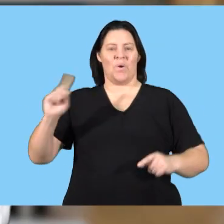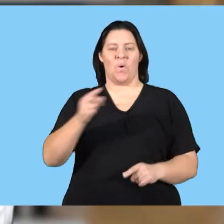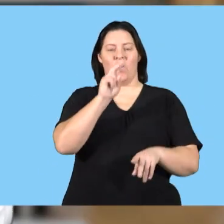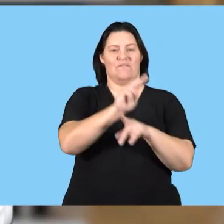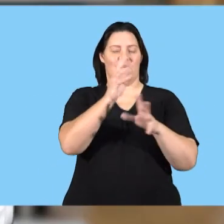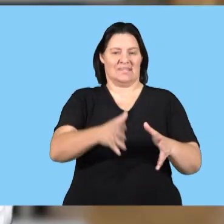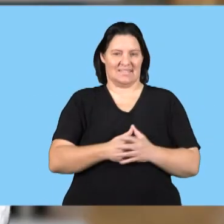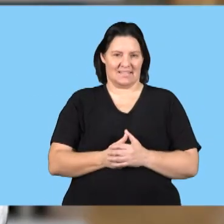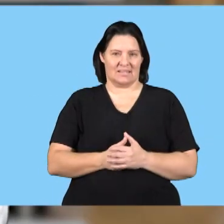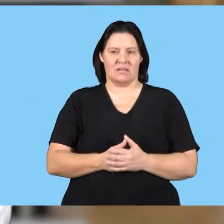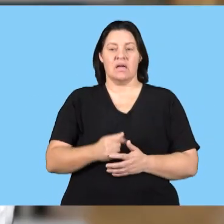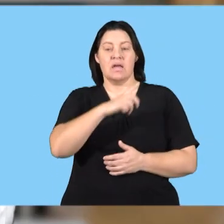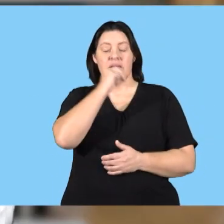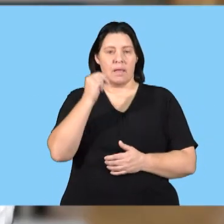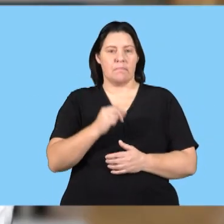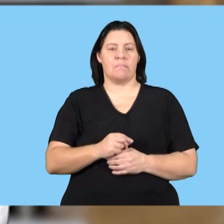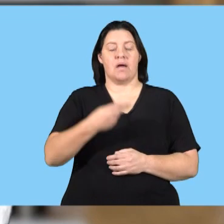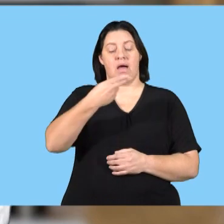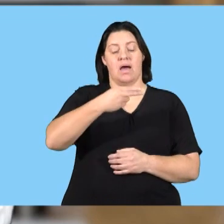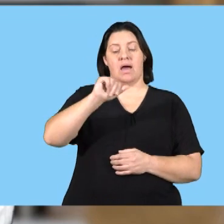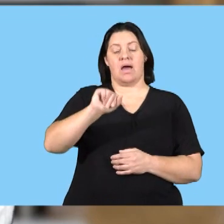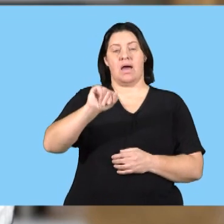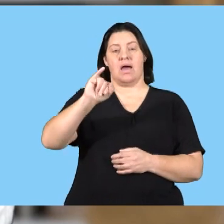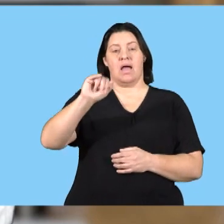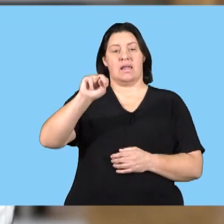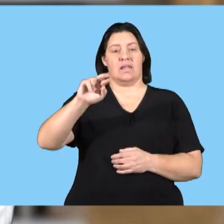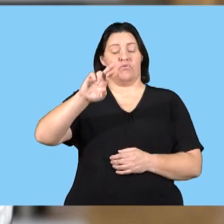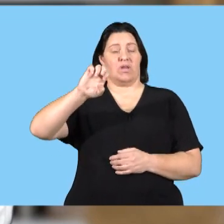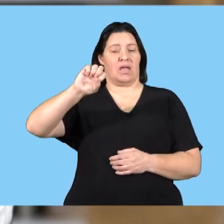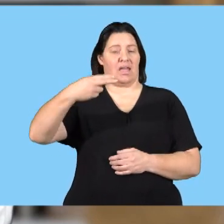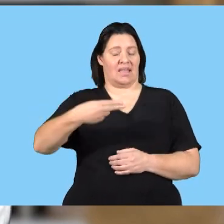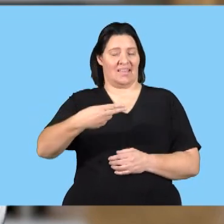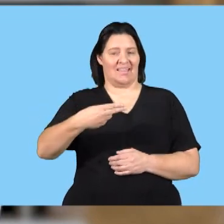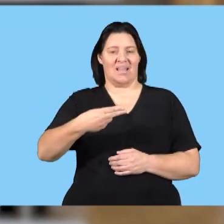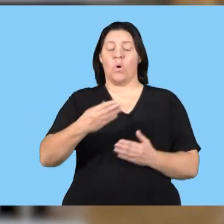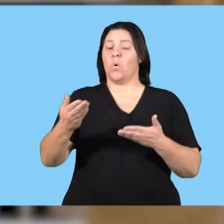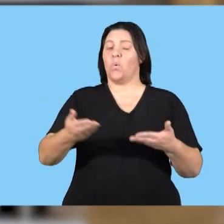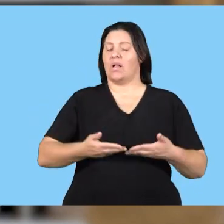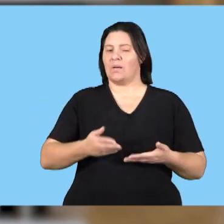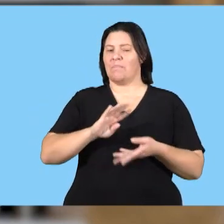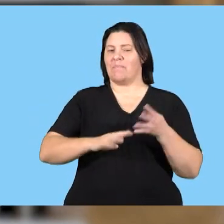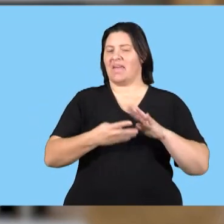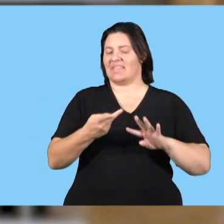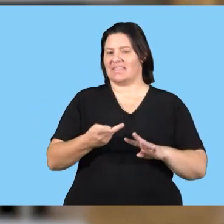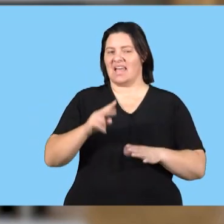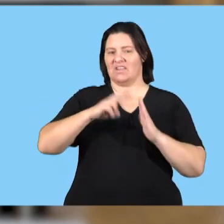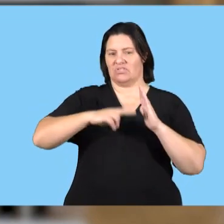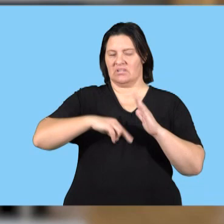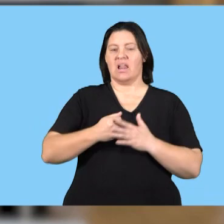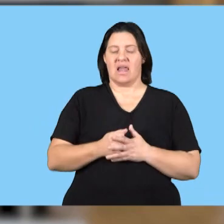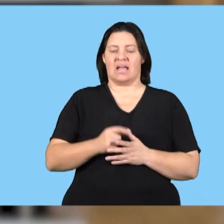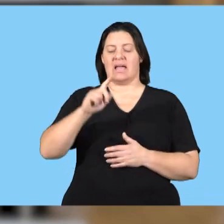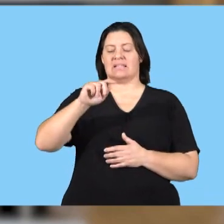all our viewers out there. My name is Heinrich Neetling and welcome to Mathematical Literacy. In today's lesson, we'll be looking at tariff